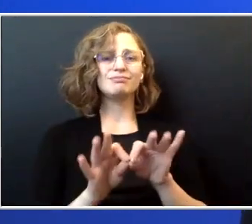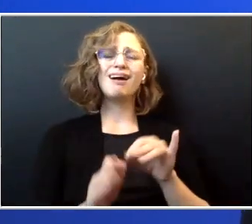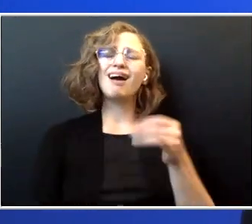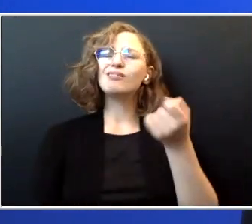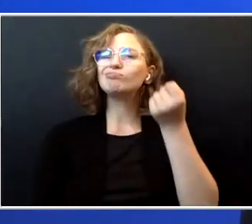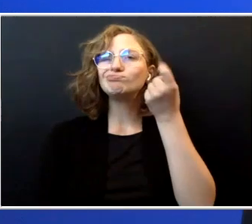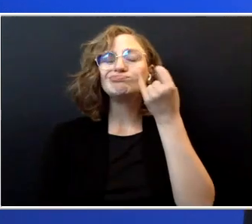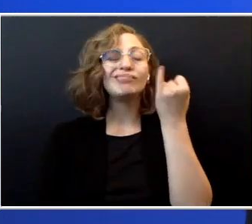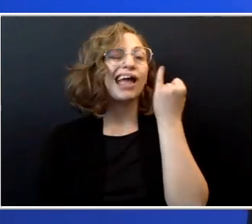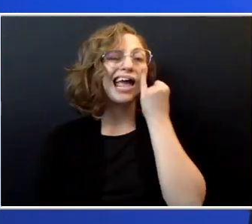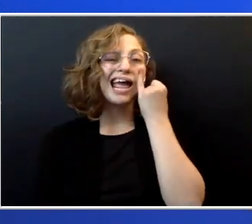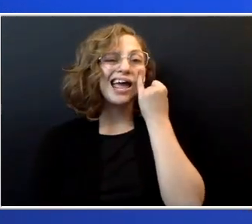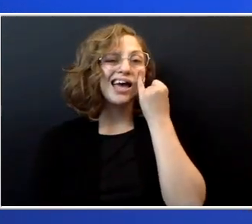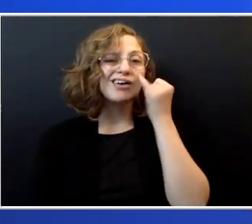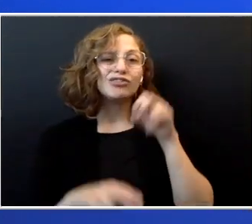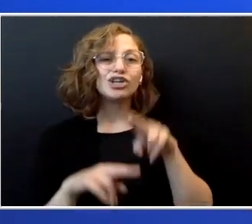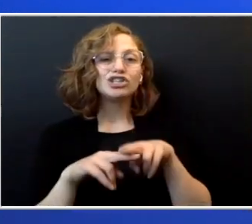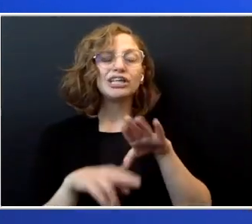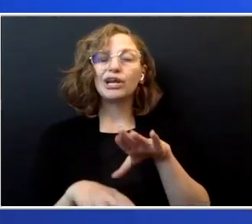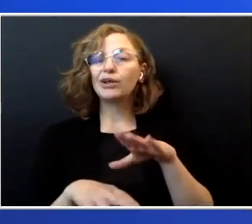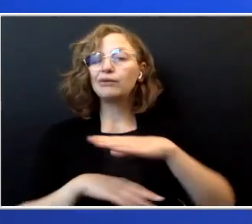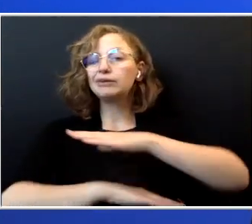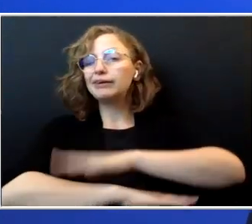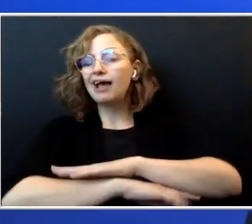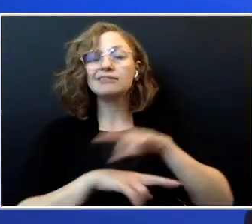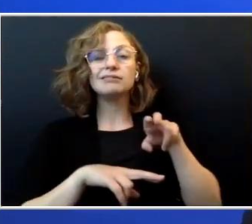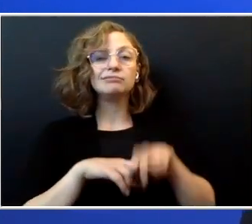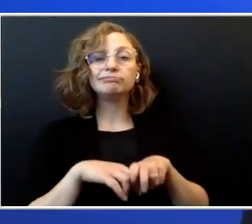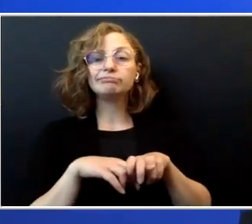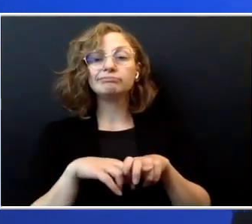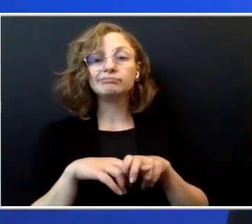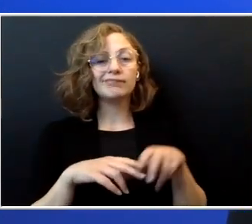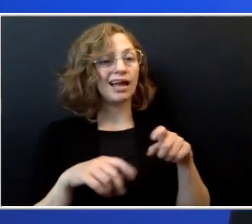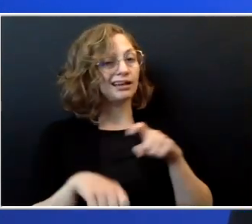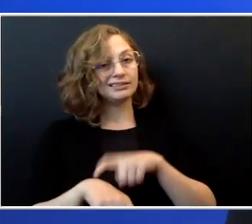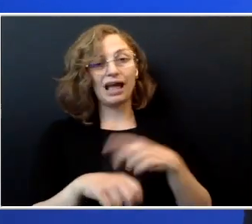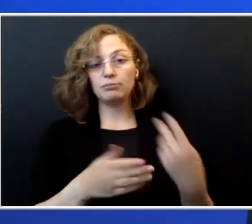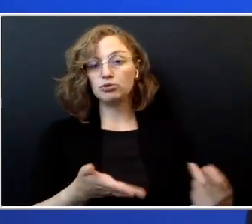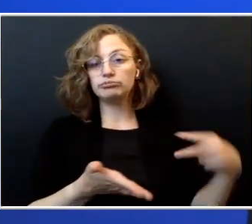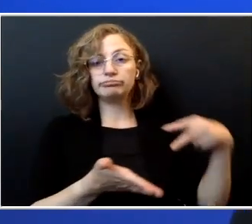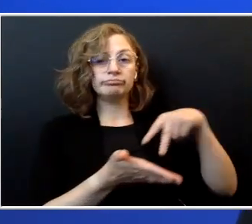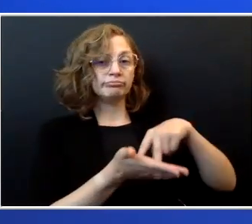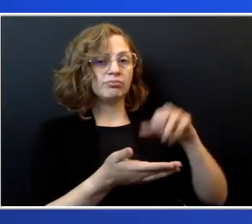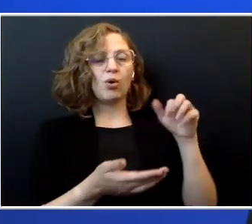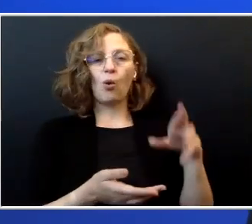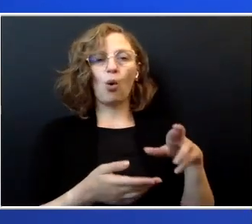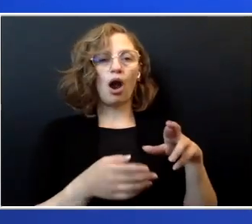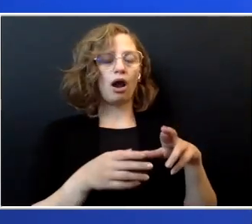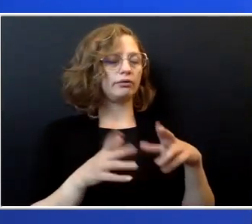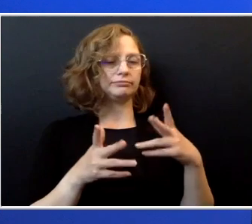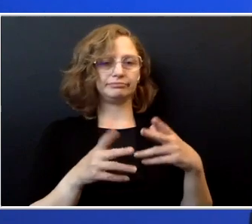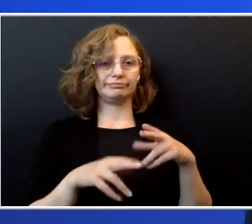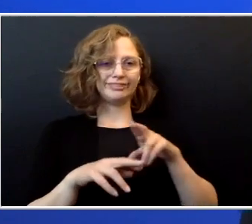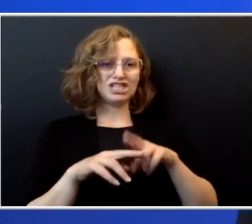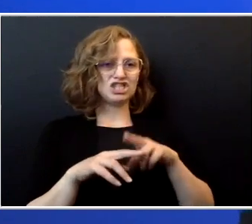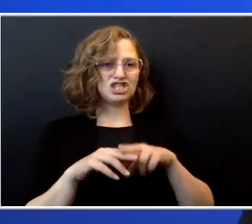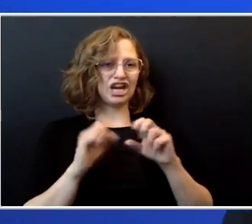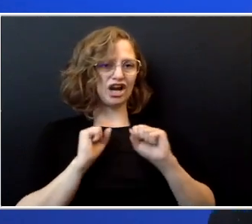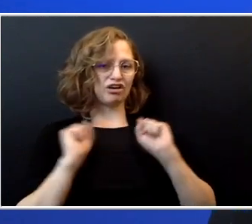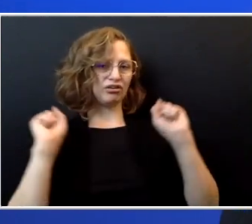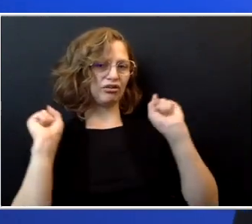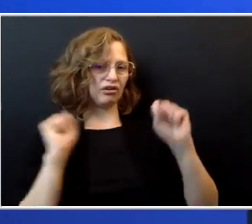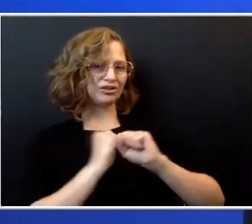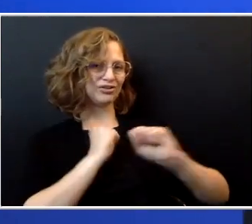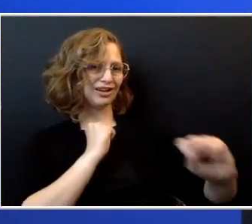get up and take a movement break or do one of the wonderful mobility stretches that Kelsey showed us, get up, do it. Taking those small activity breaks, you don't need